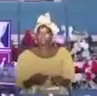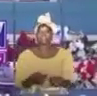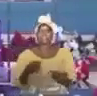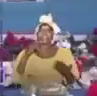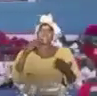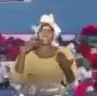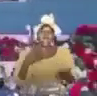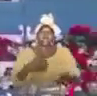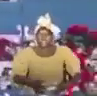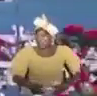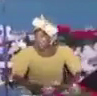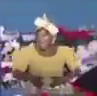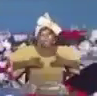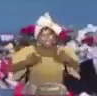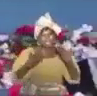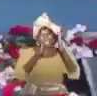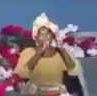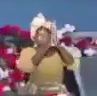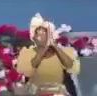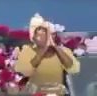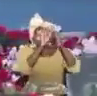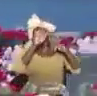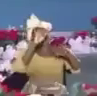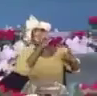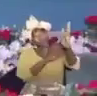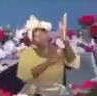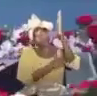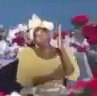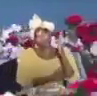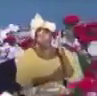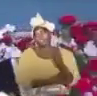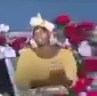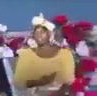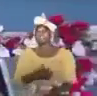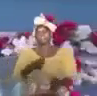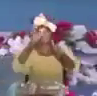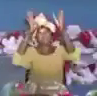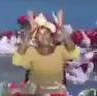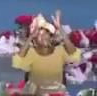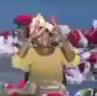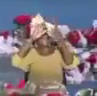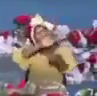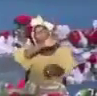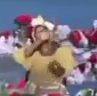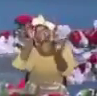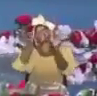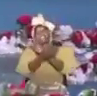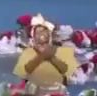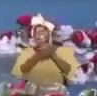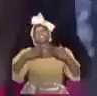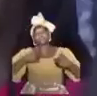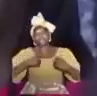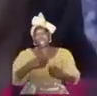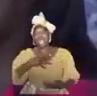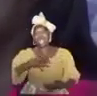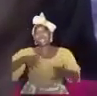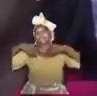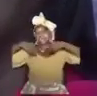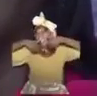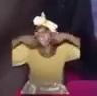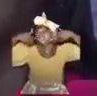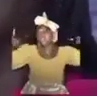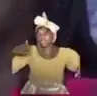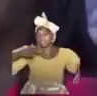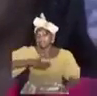Jabez got angry and he cried to the God of heaven, oh, that thou wouldest bless me, enlarge my coast.